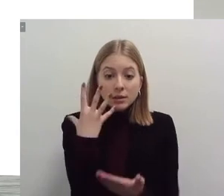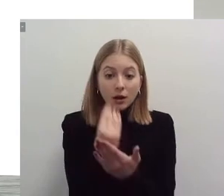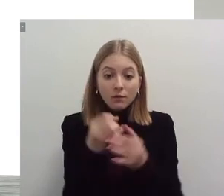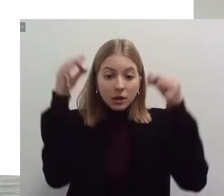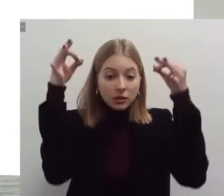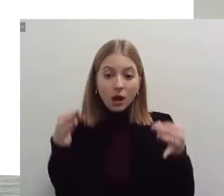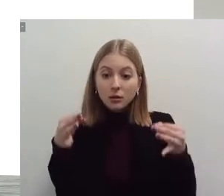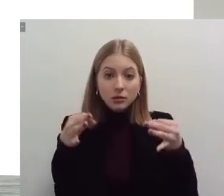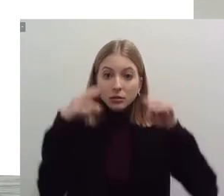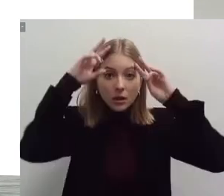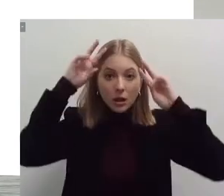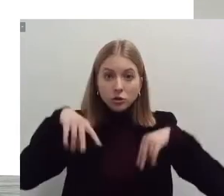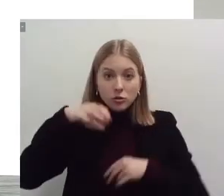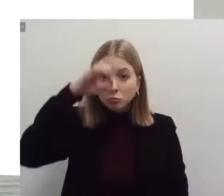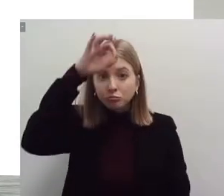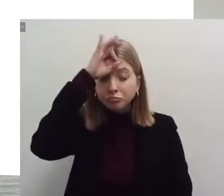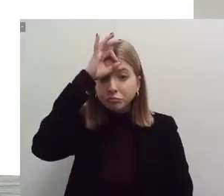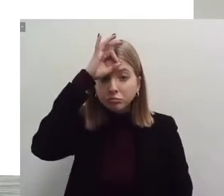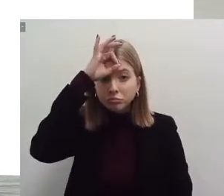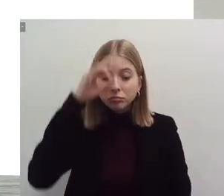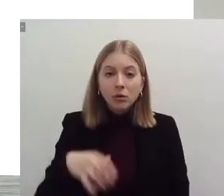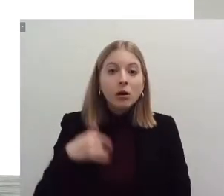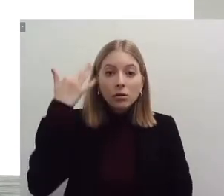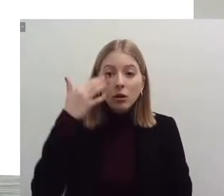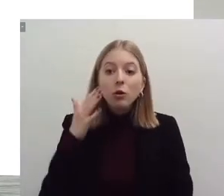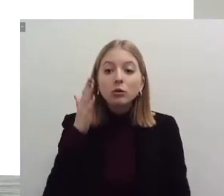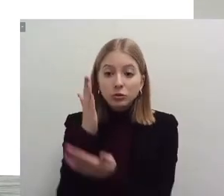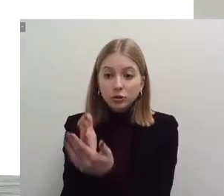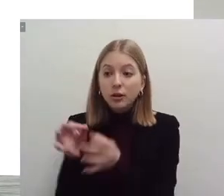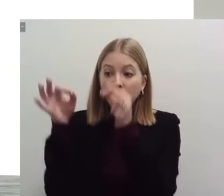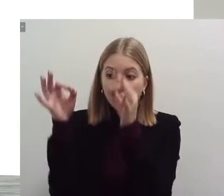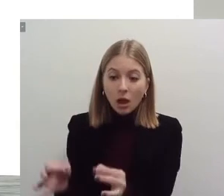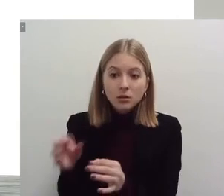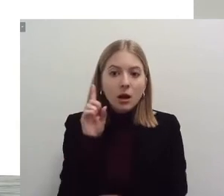don't know that it's actually something that concerns them as well,